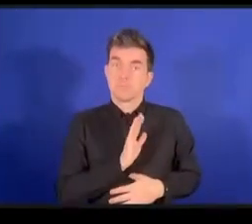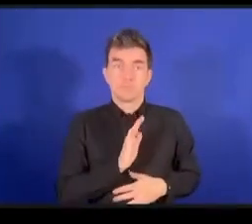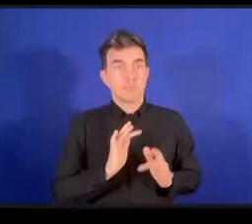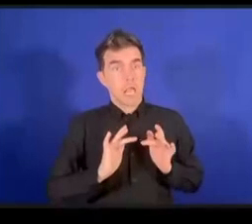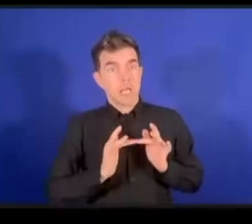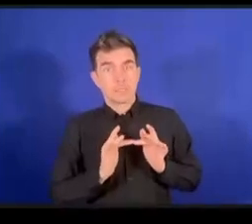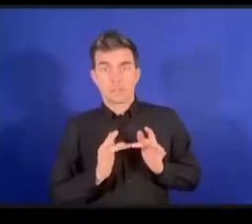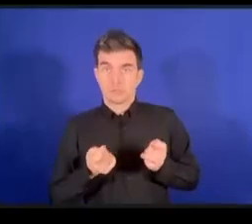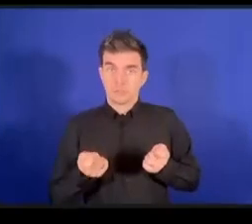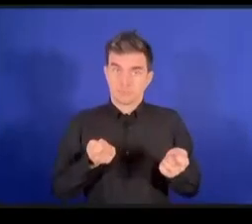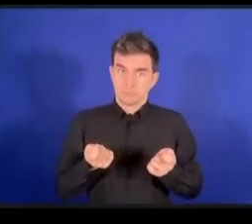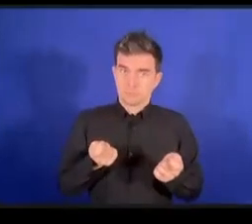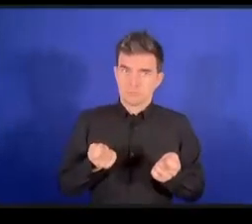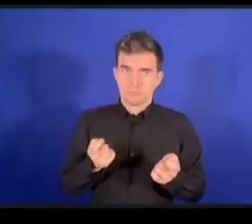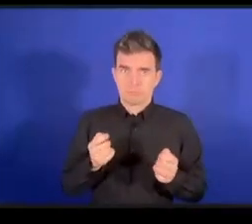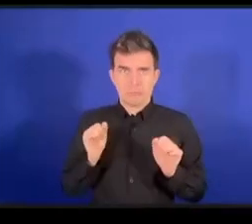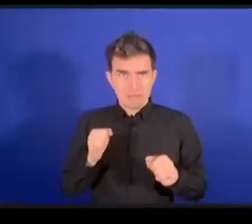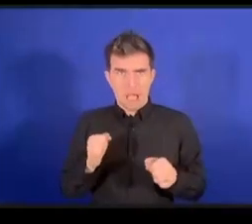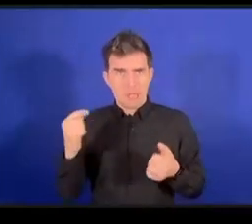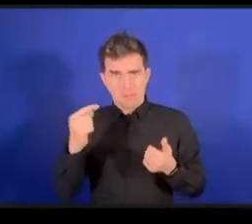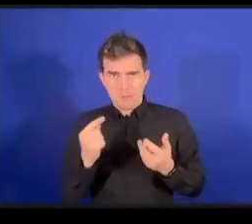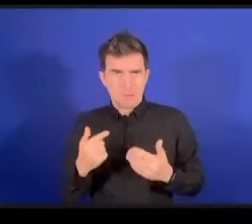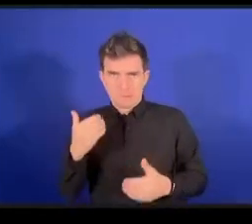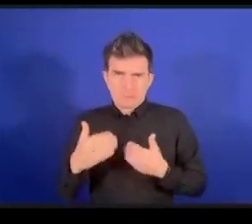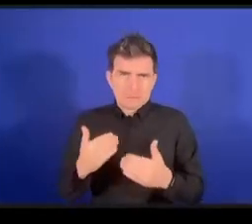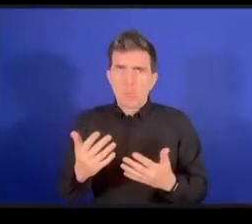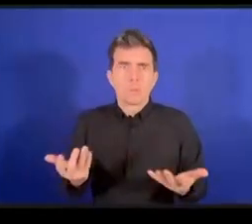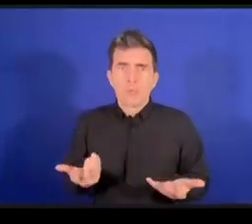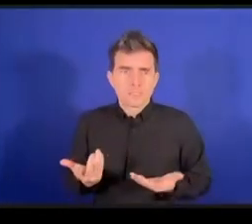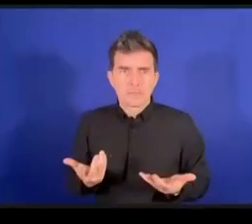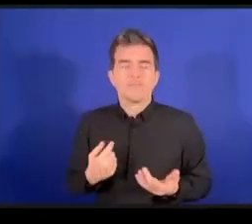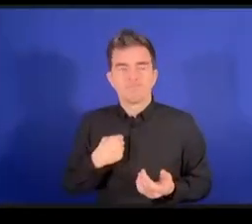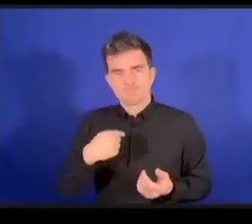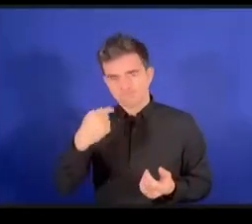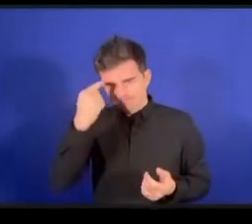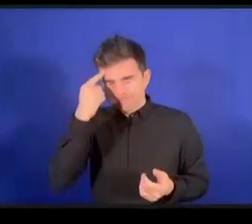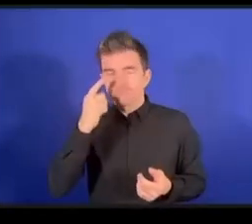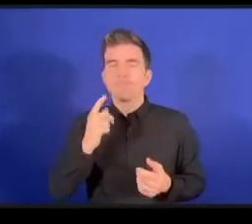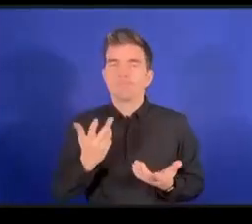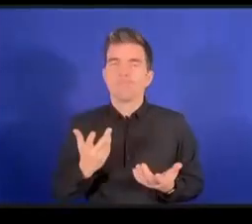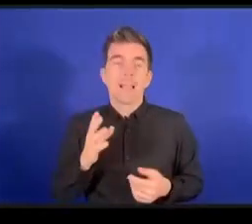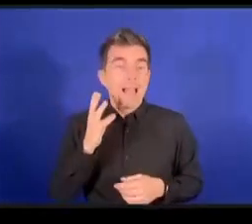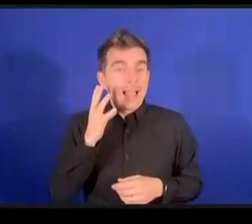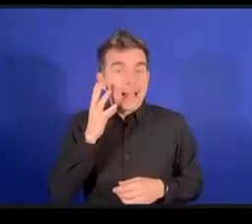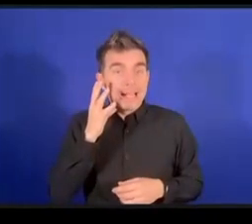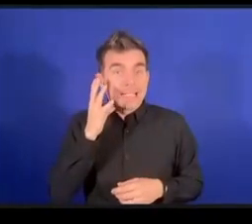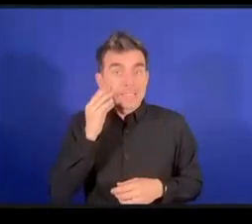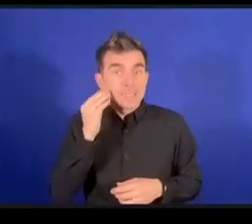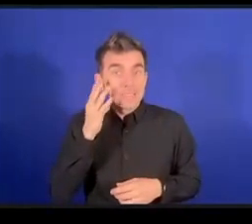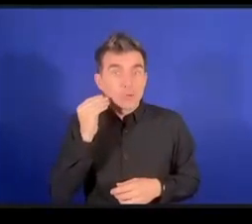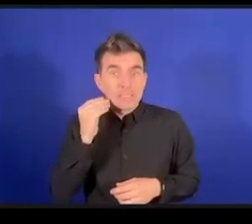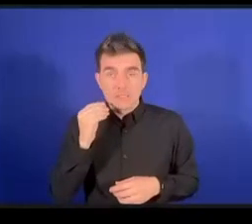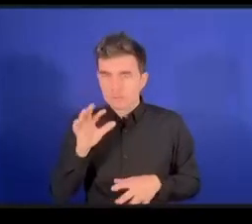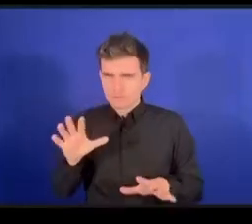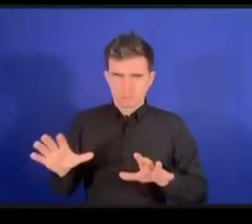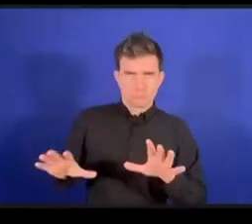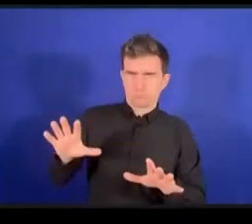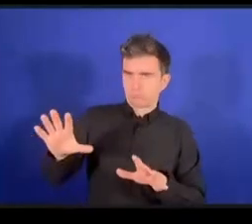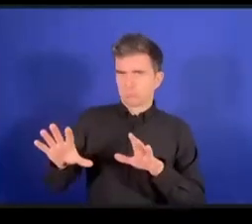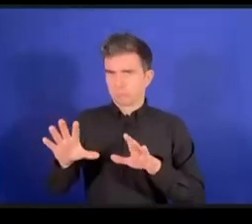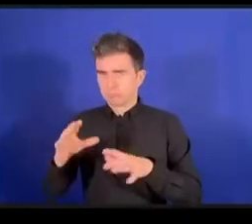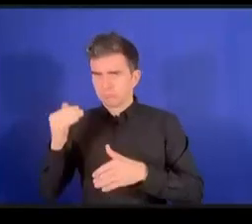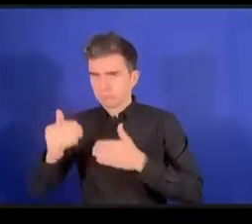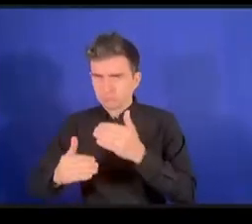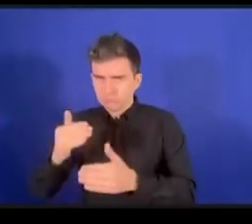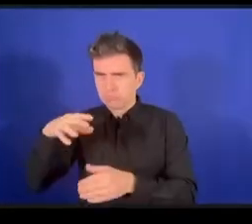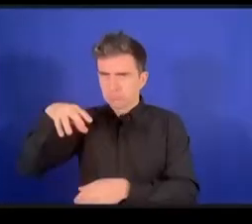absorb the experience, we should extract the lessons learned from almost three decades of formal